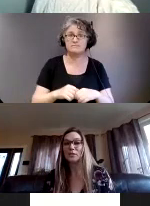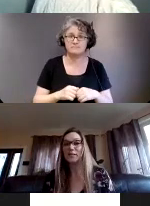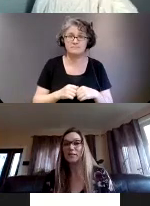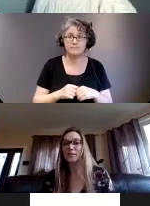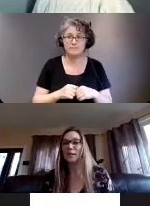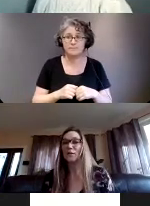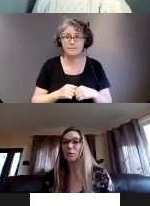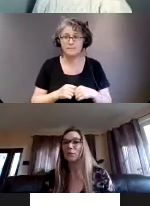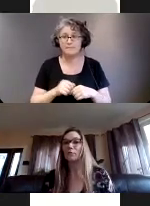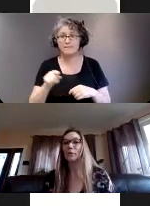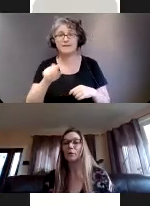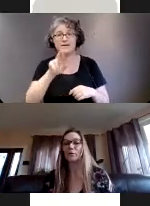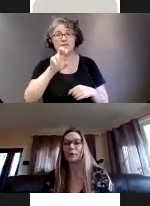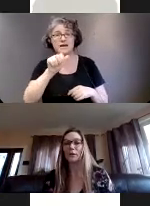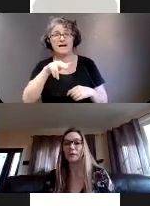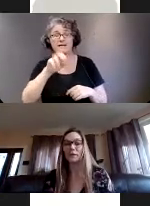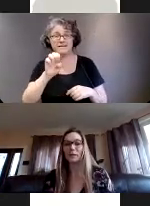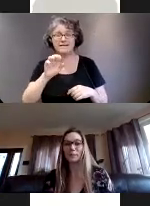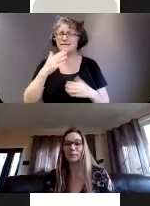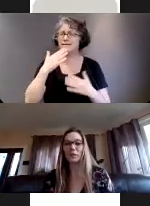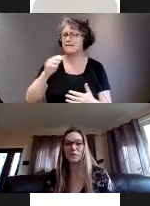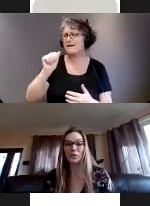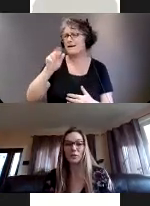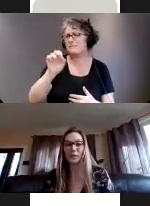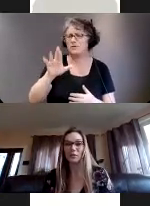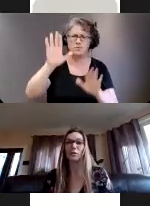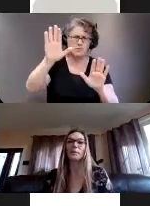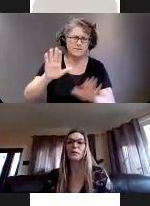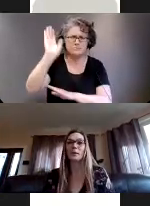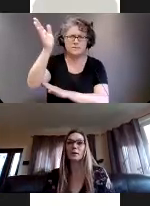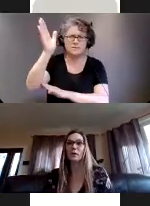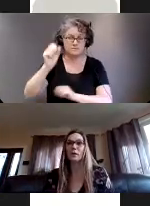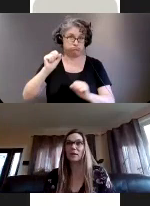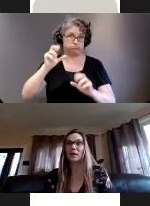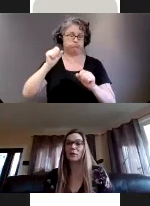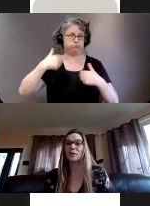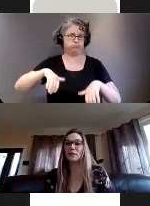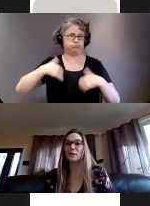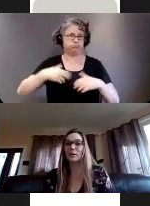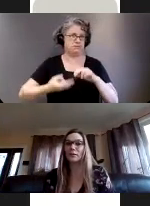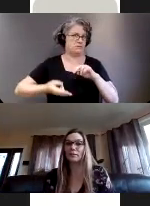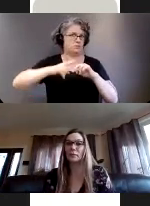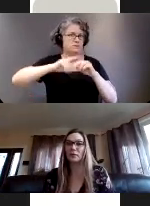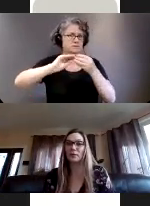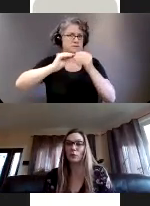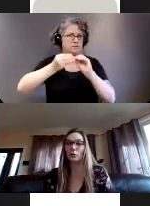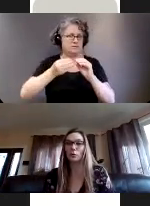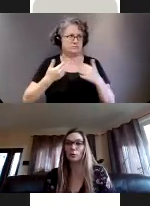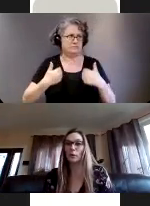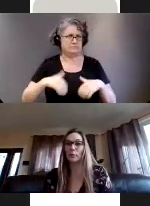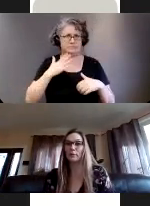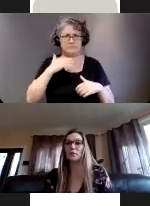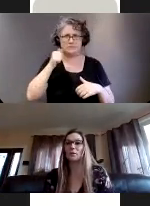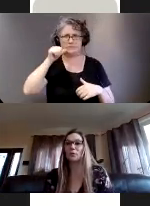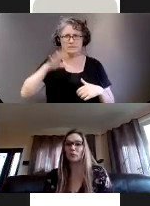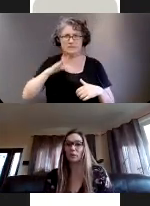I just like to thank you, Amber, for your great presentation. And it's alarming the increase of femicide of older